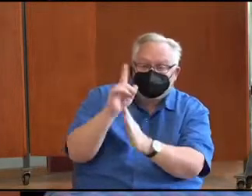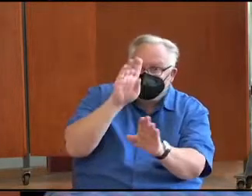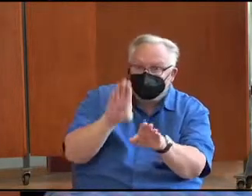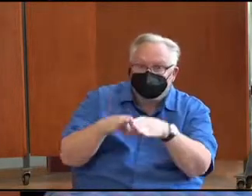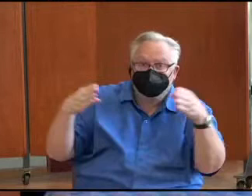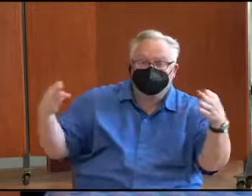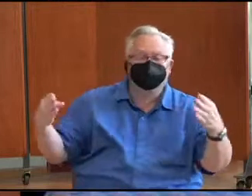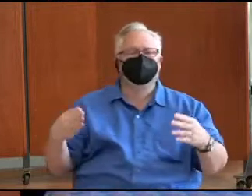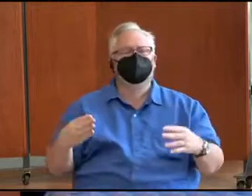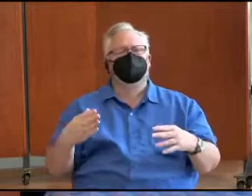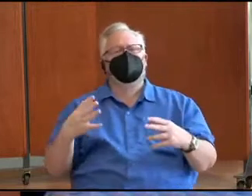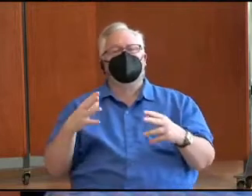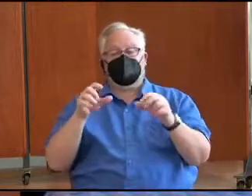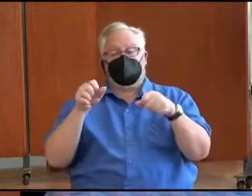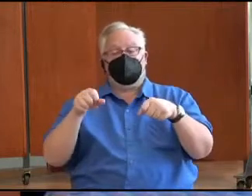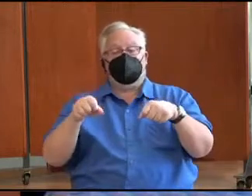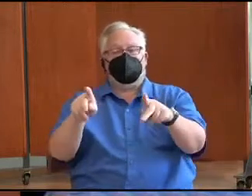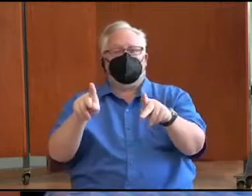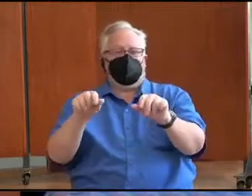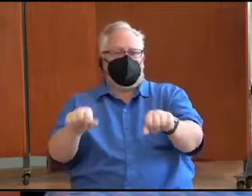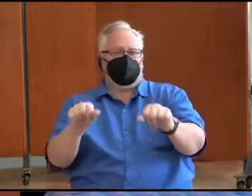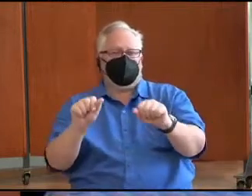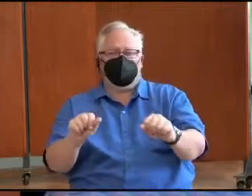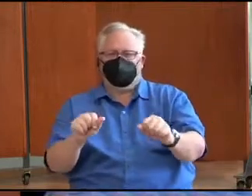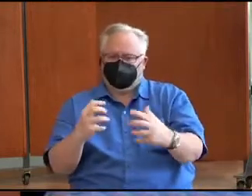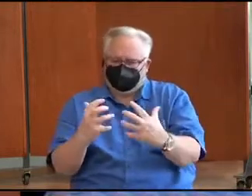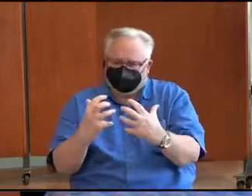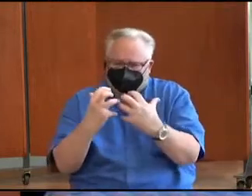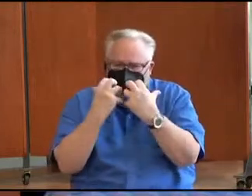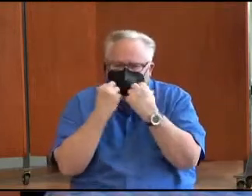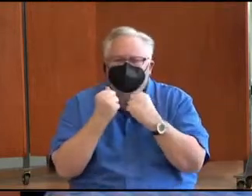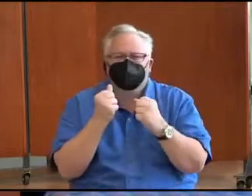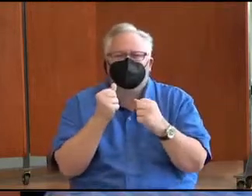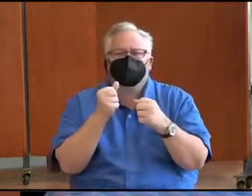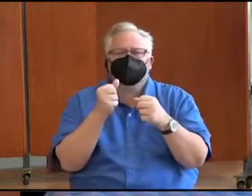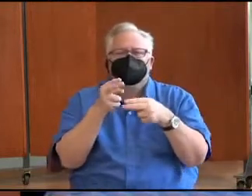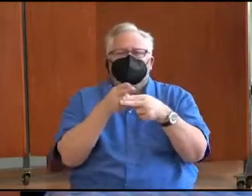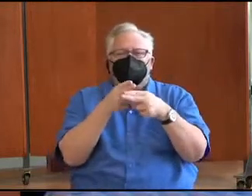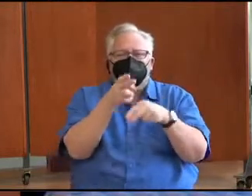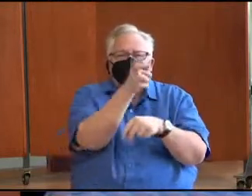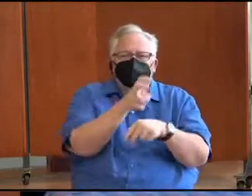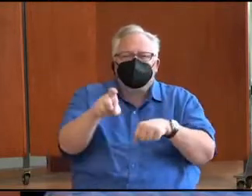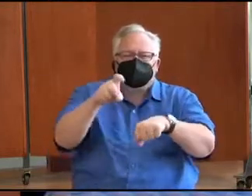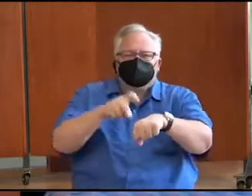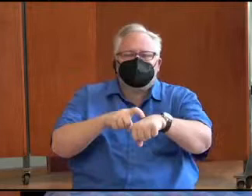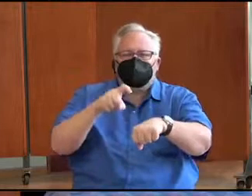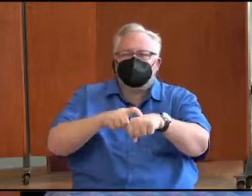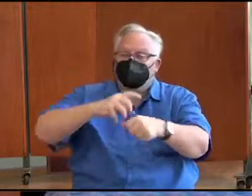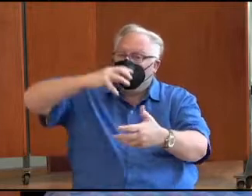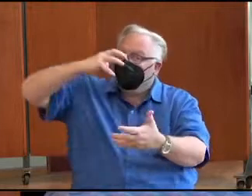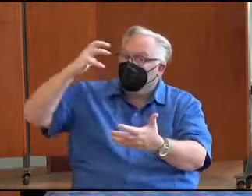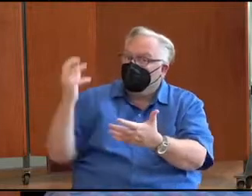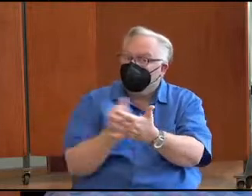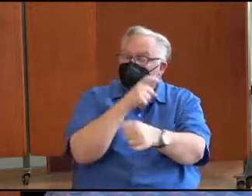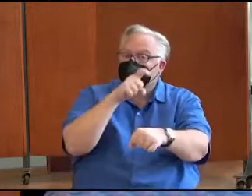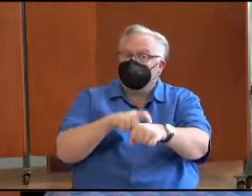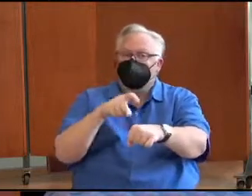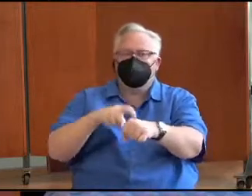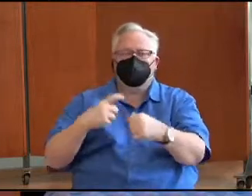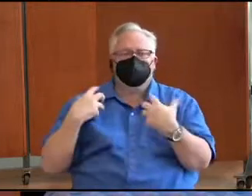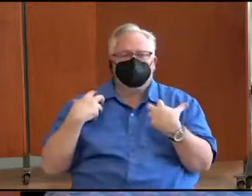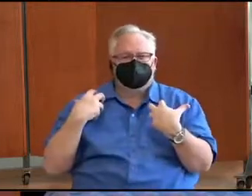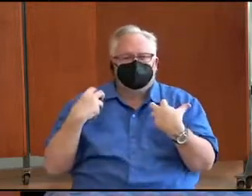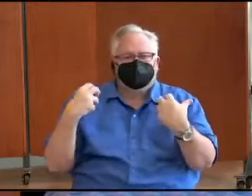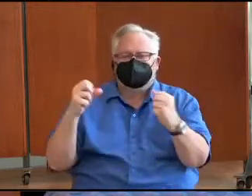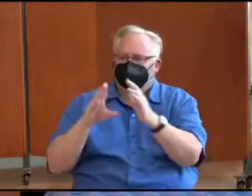Embracing the possibility and creativity of this liminal time, using it to really grow and learn to care and heal, means being